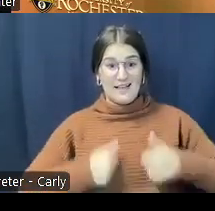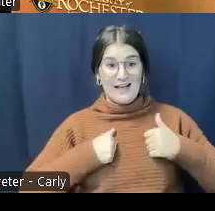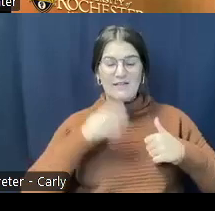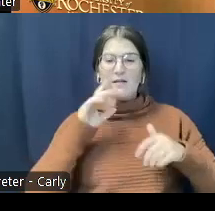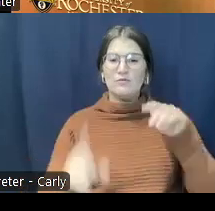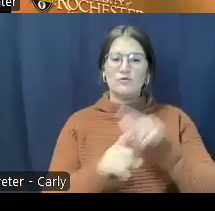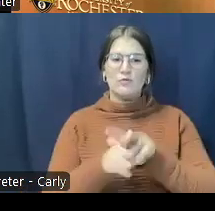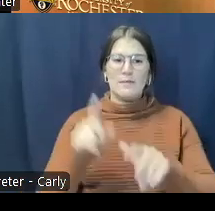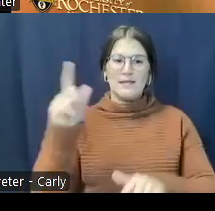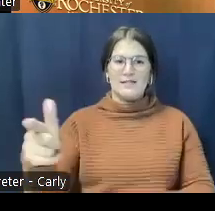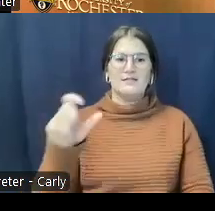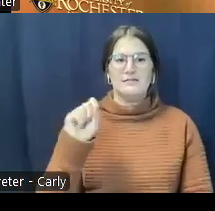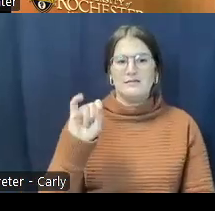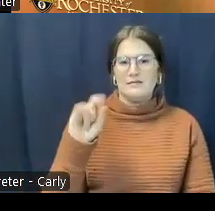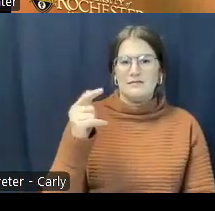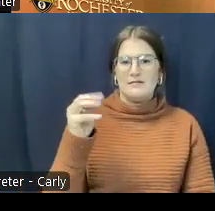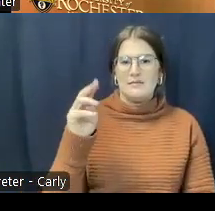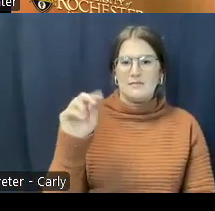said Sigmund Freud.